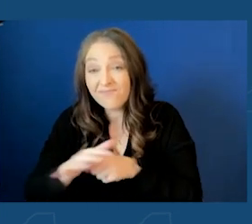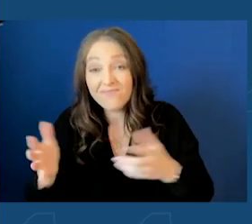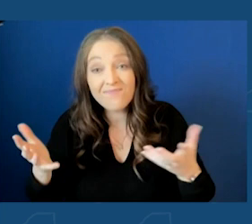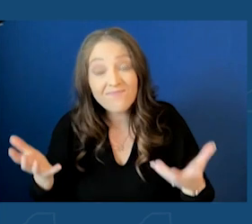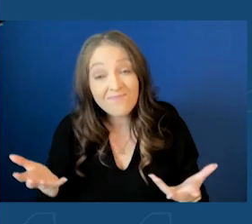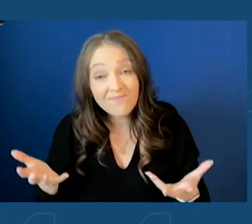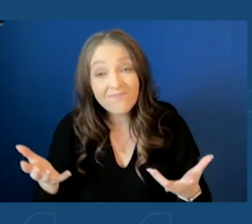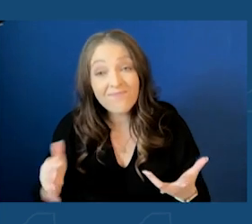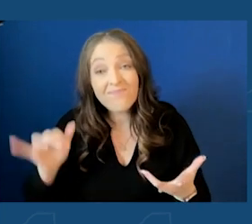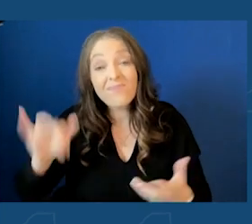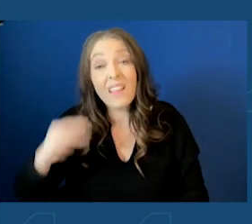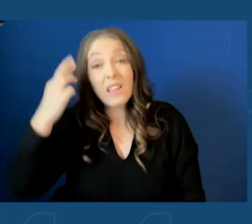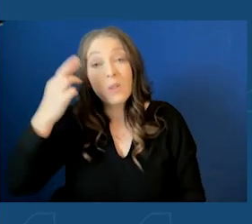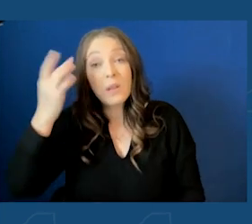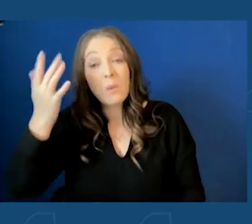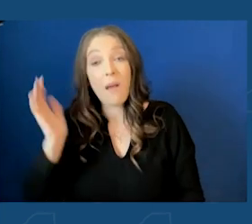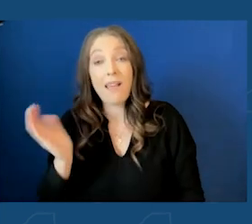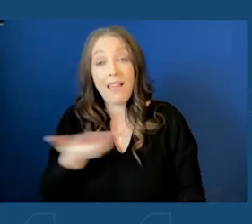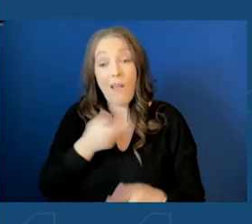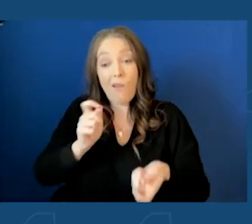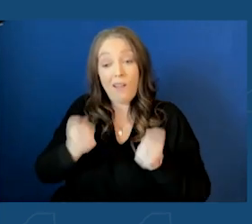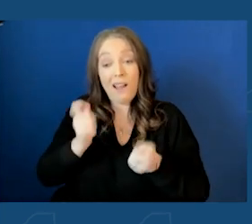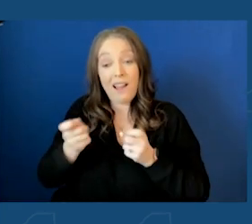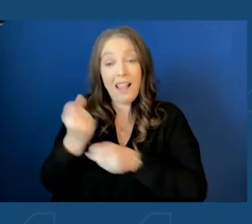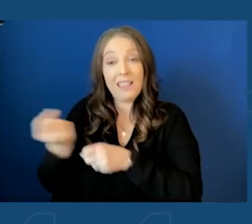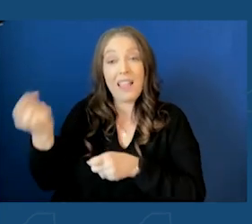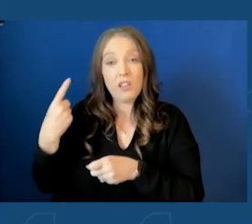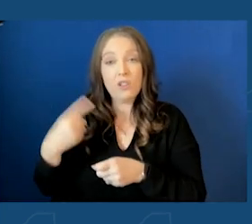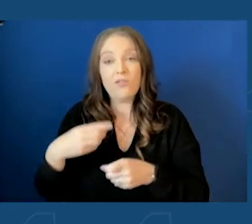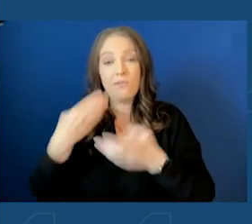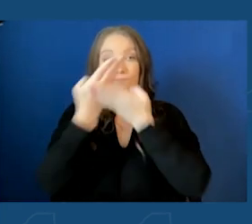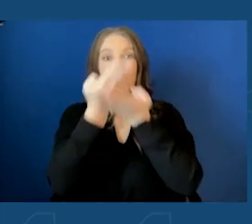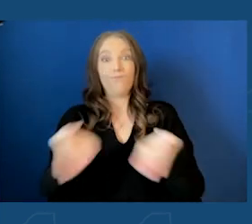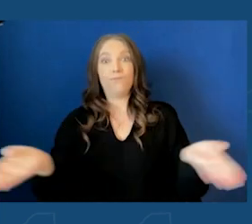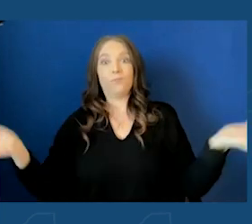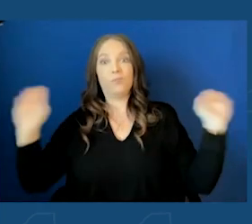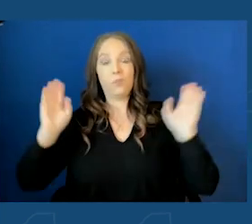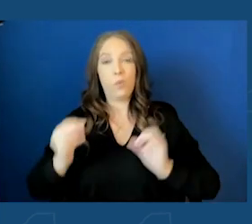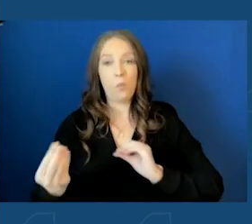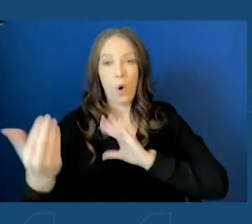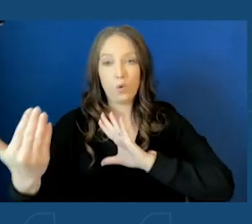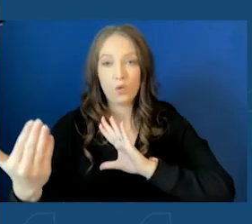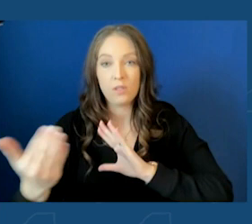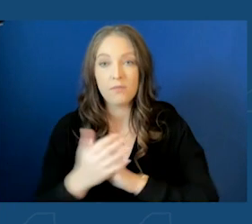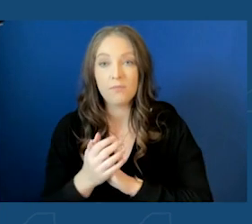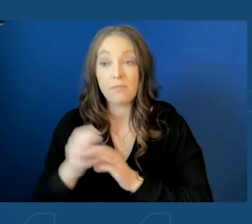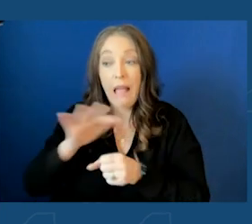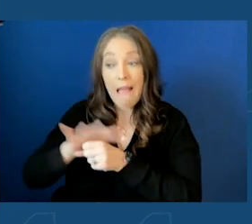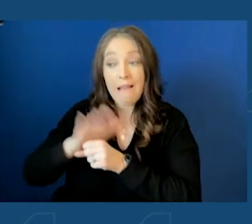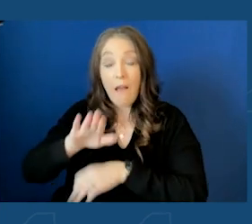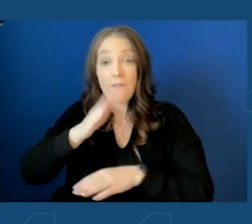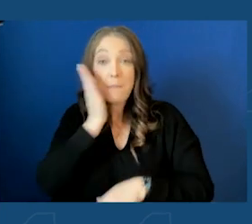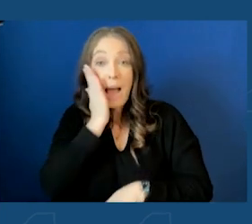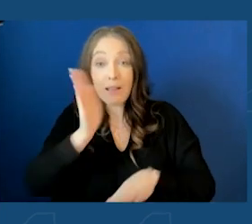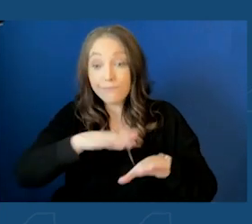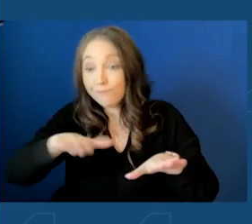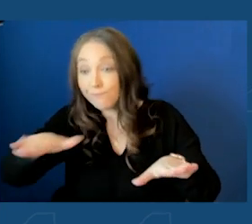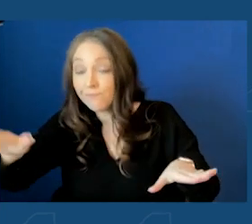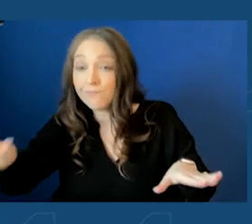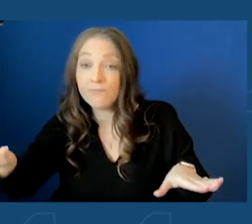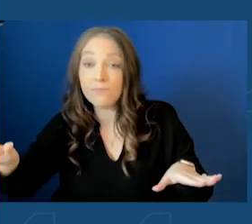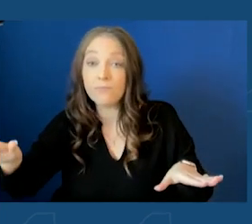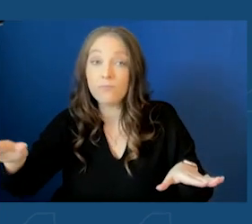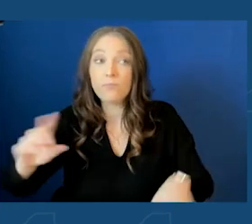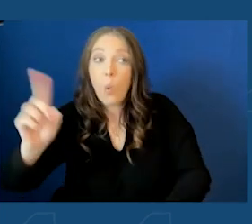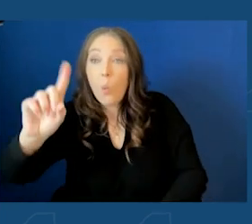part of our changes last year to address this, it's a holistic approach. Are there enough beds? I asked the question, where are all the